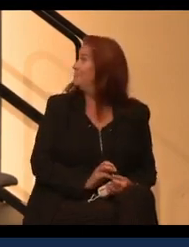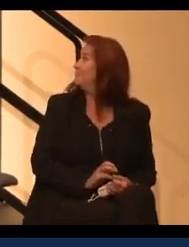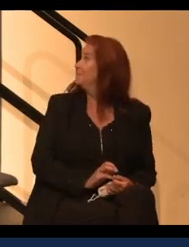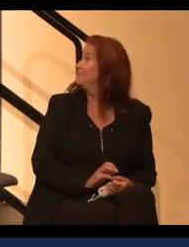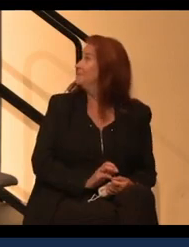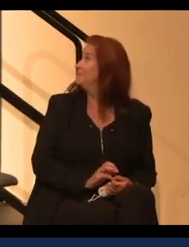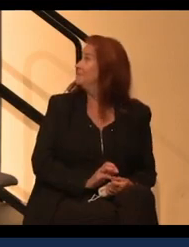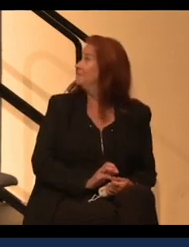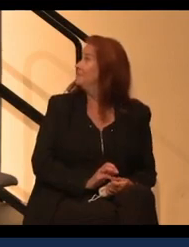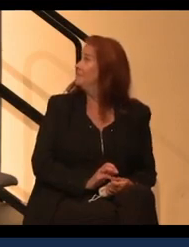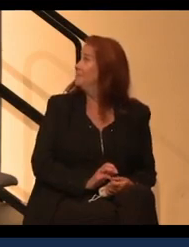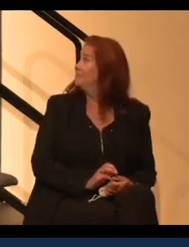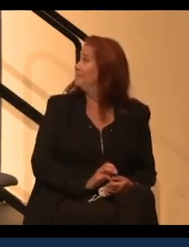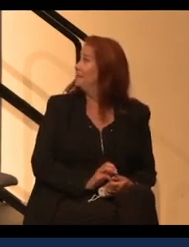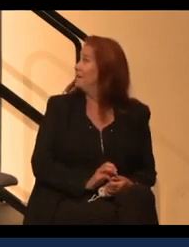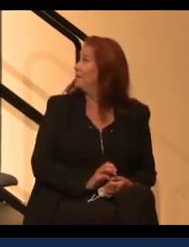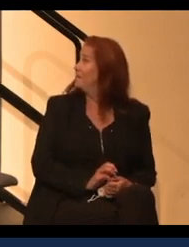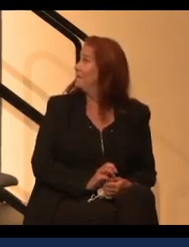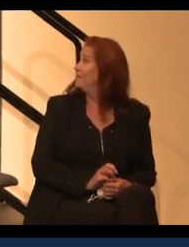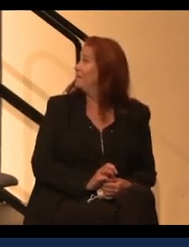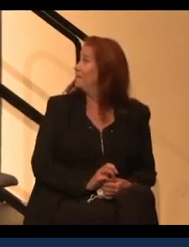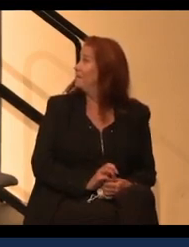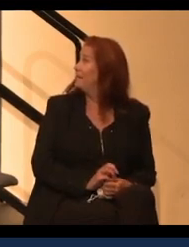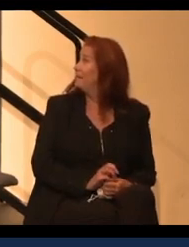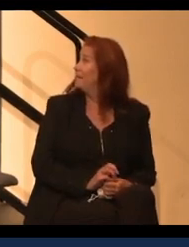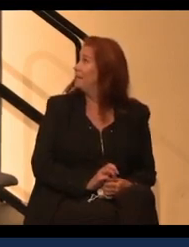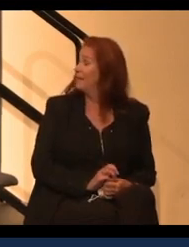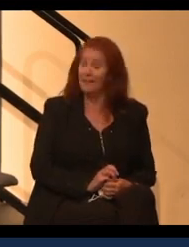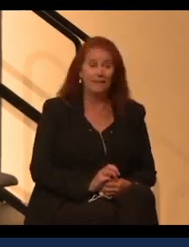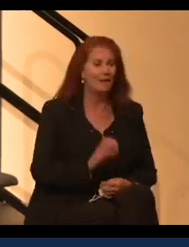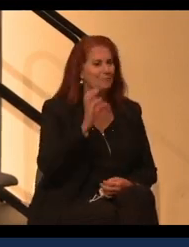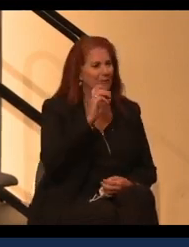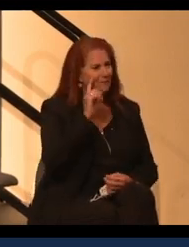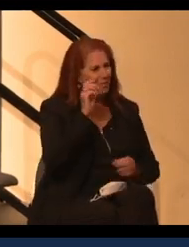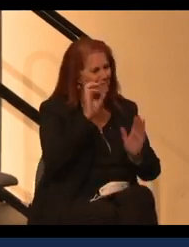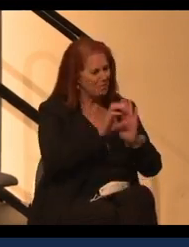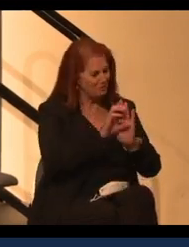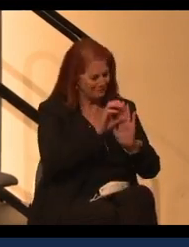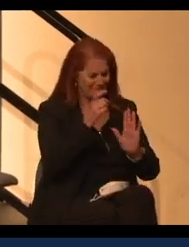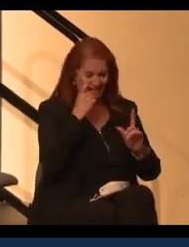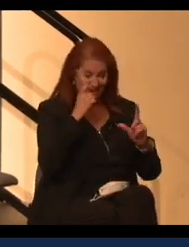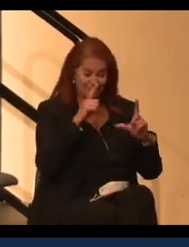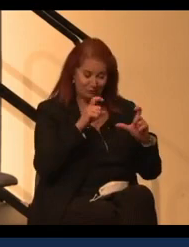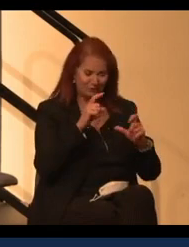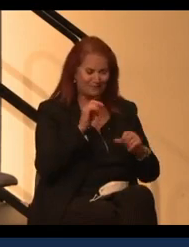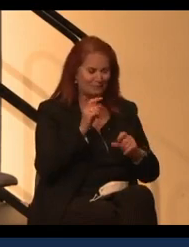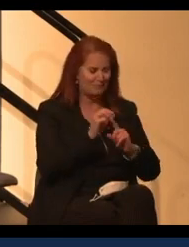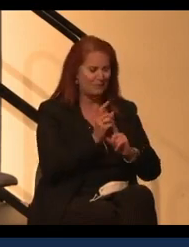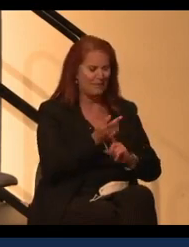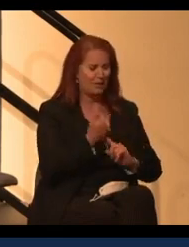I'm looking for the photo. I promise I took it just a minute ago. Here you go.